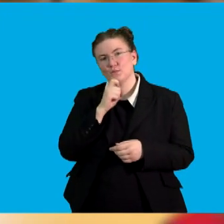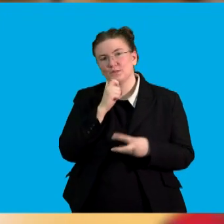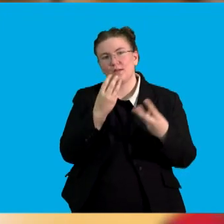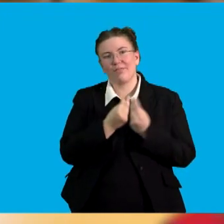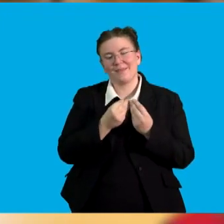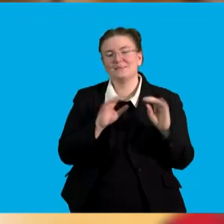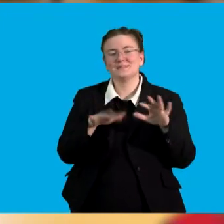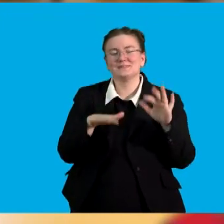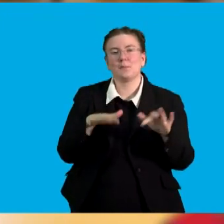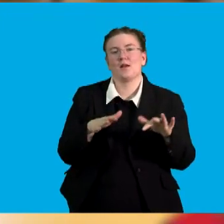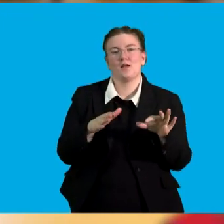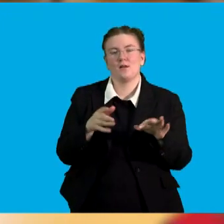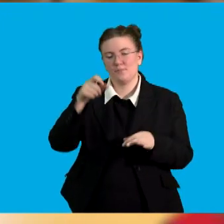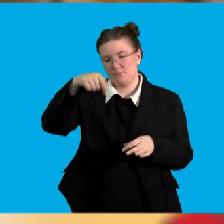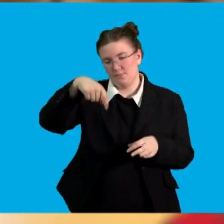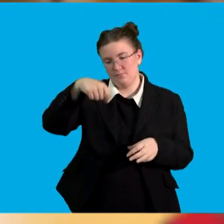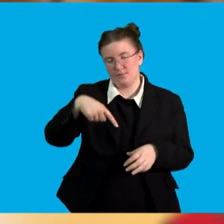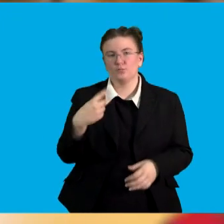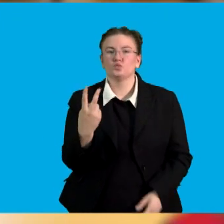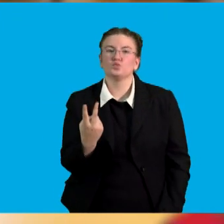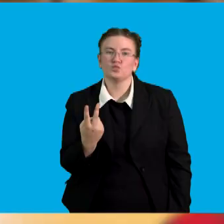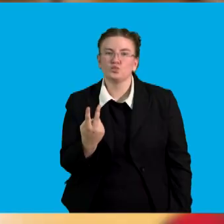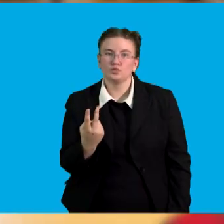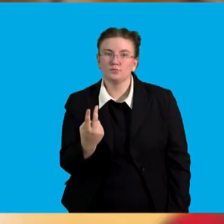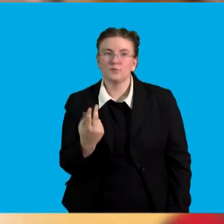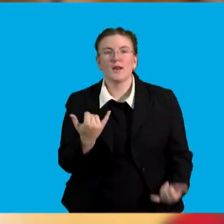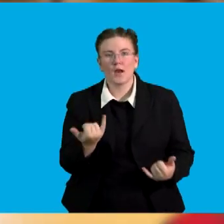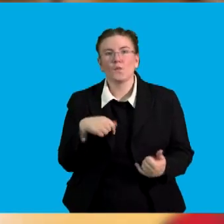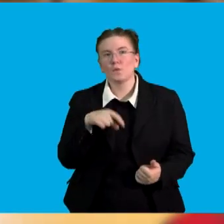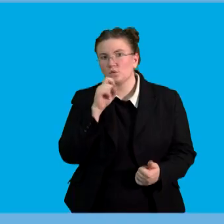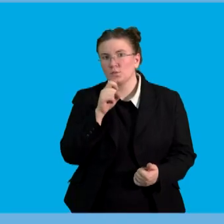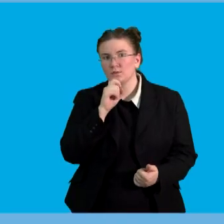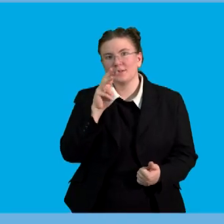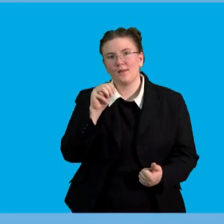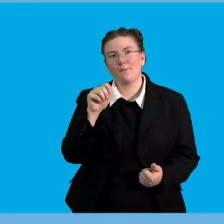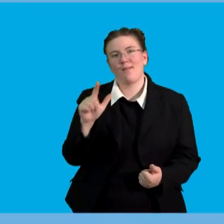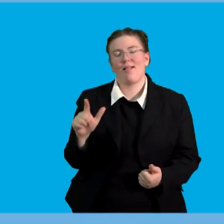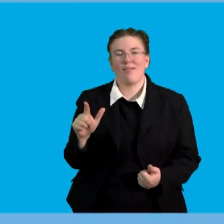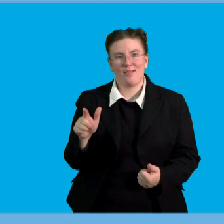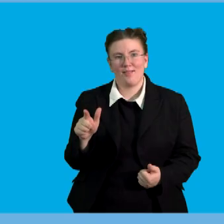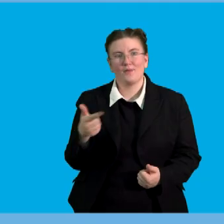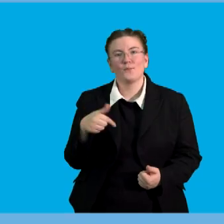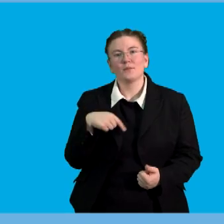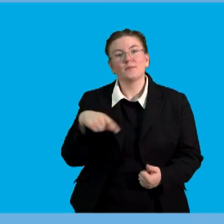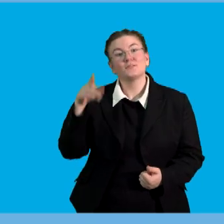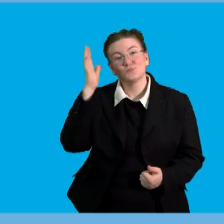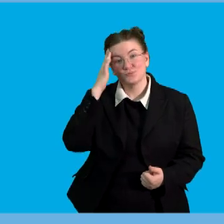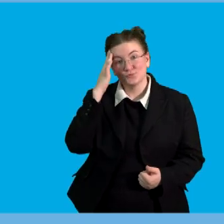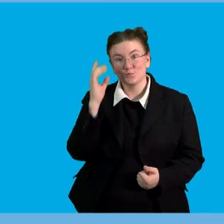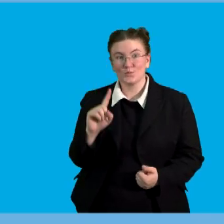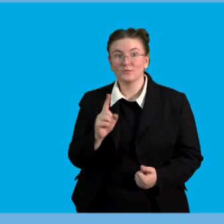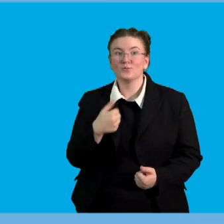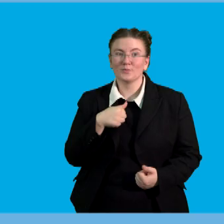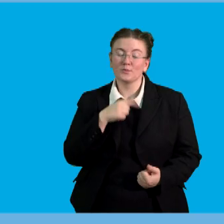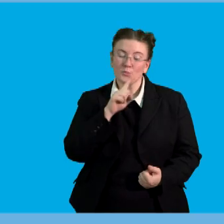using something that is close to those 2 drops of water. In this case, we're going to be using milliliters. And we should know